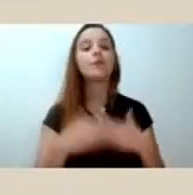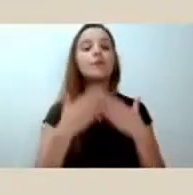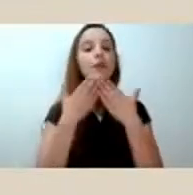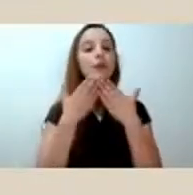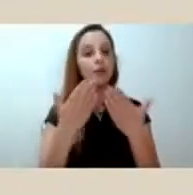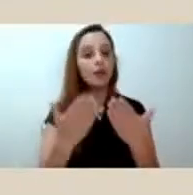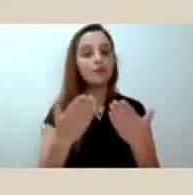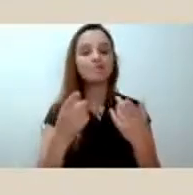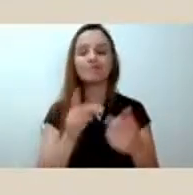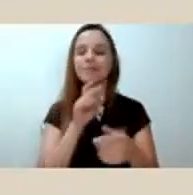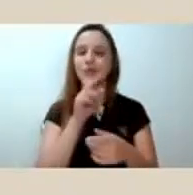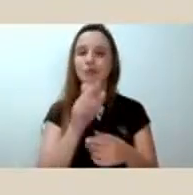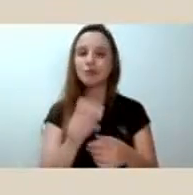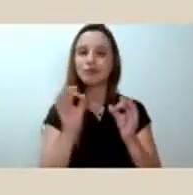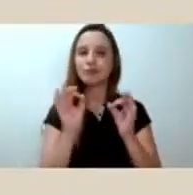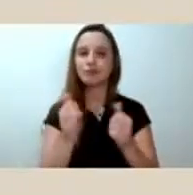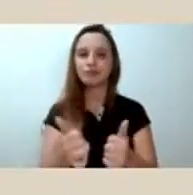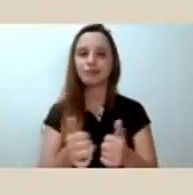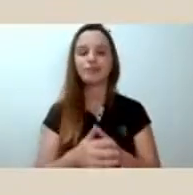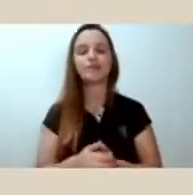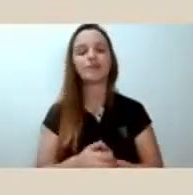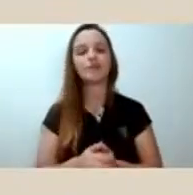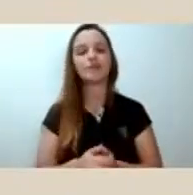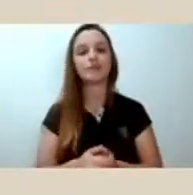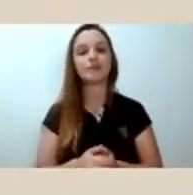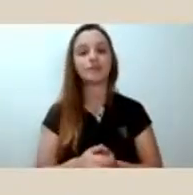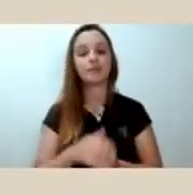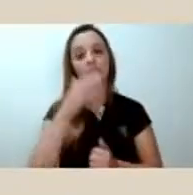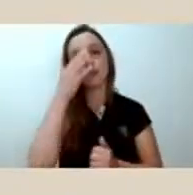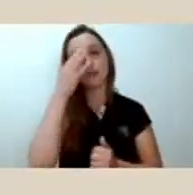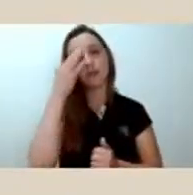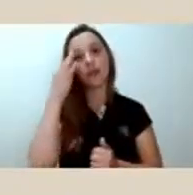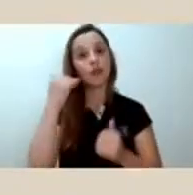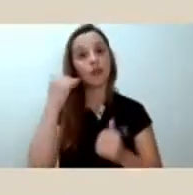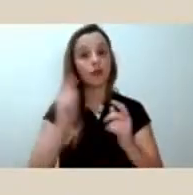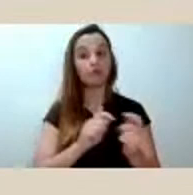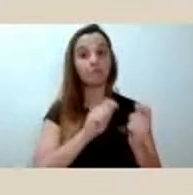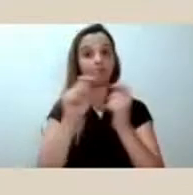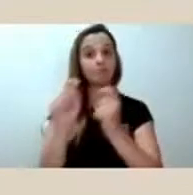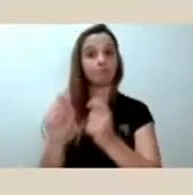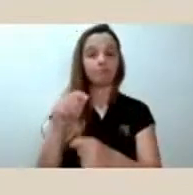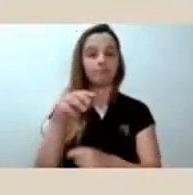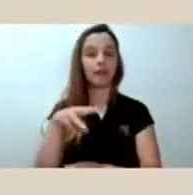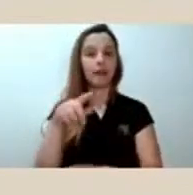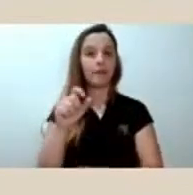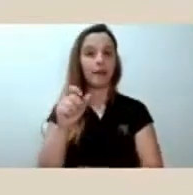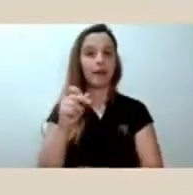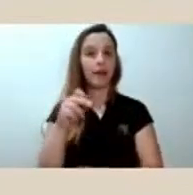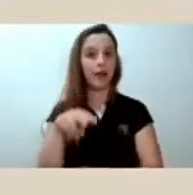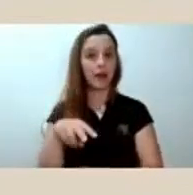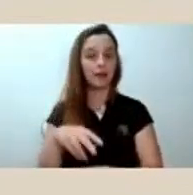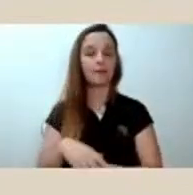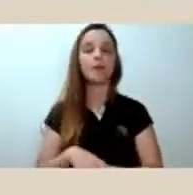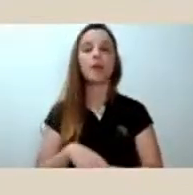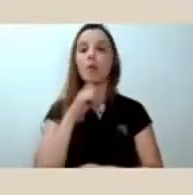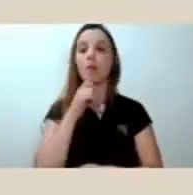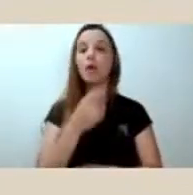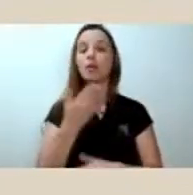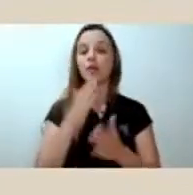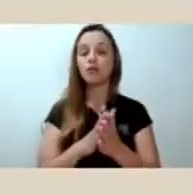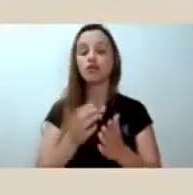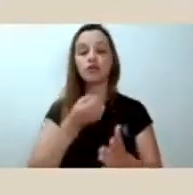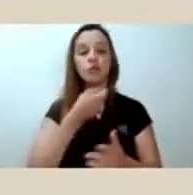answer. So actually that leads us maybe to Megan. So could you elaborate in efforts to